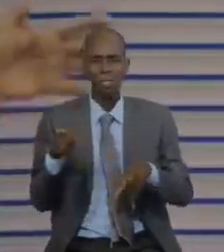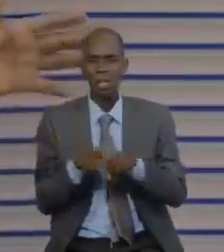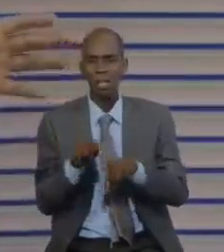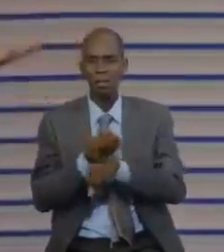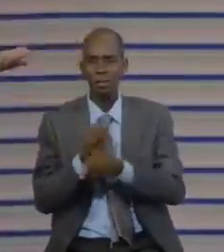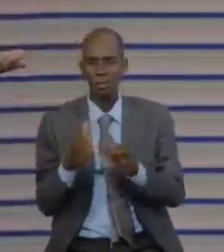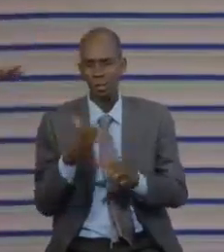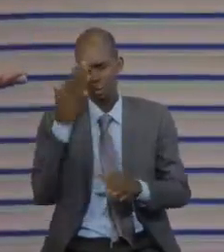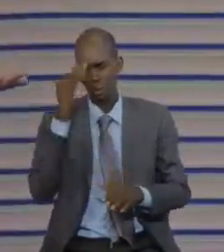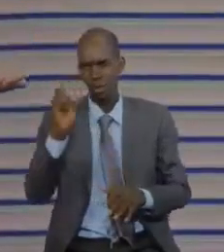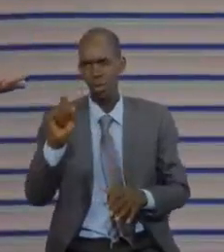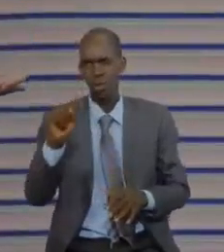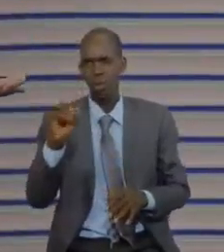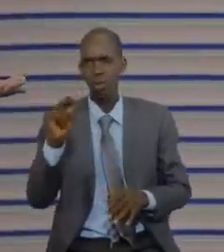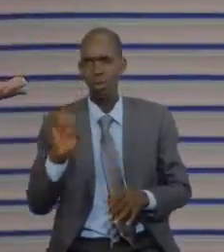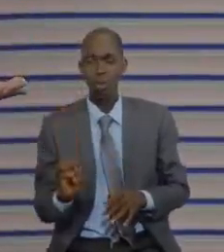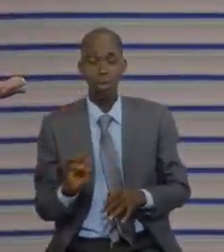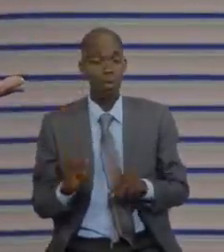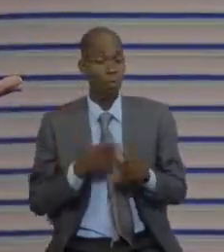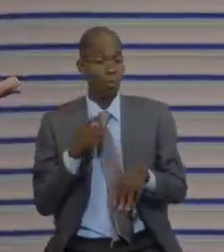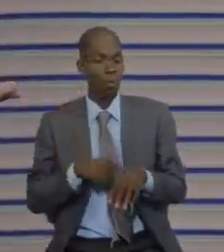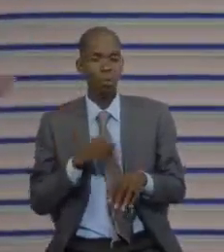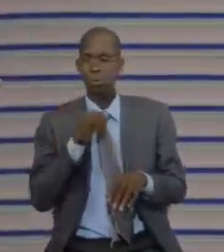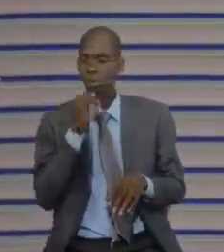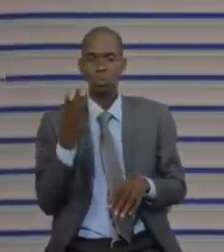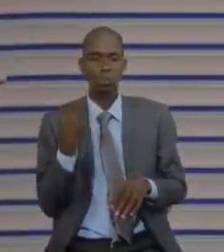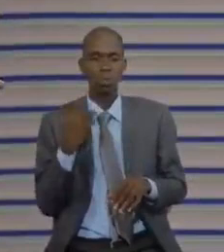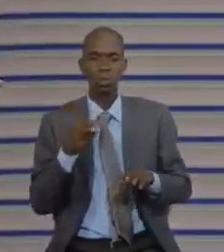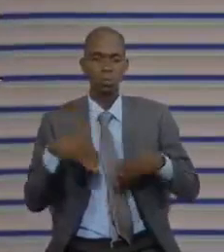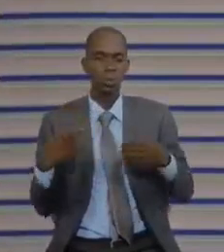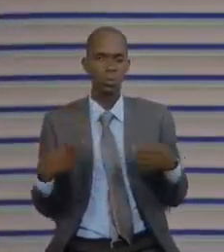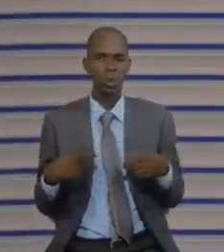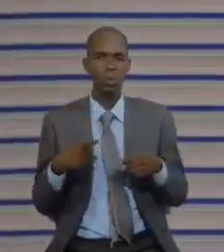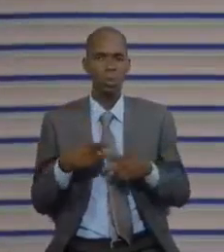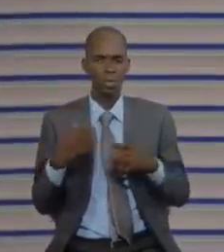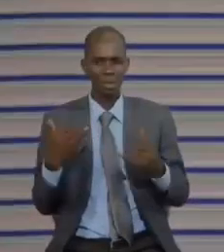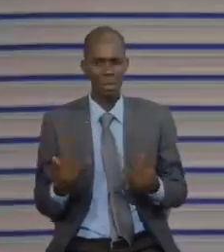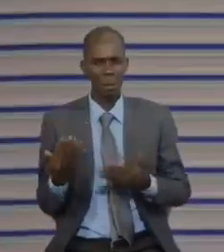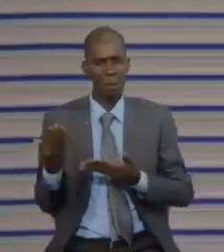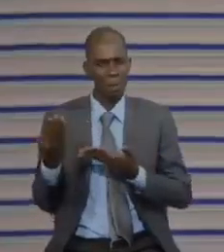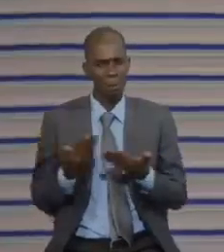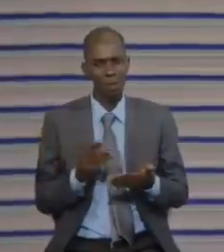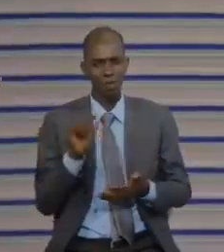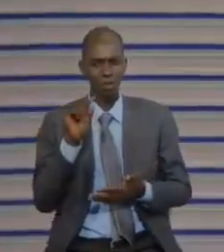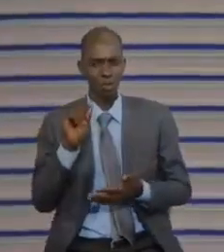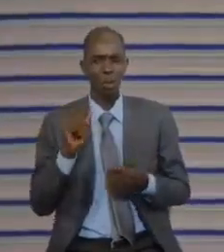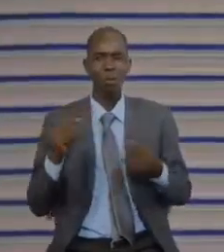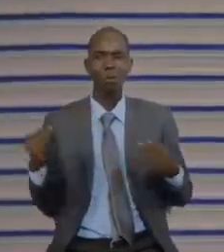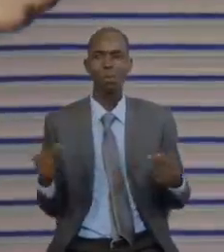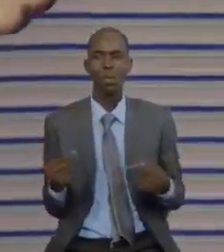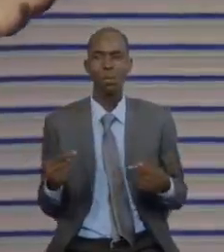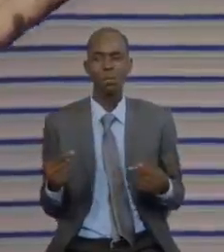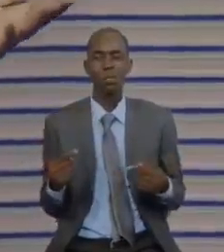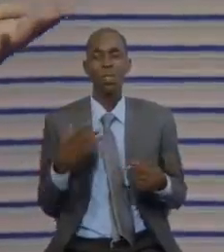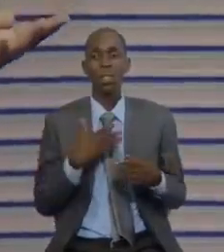And for the first time, it wasn't paining you. But now it's bringing some pain. And if you